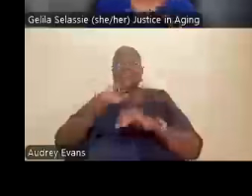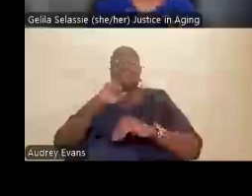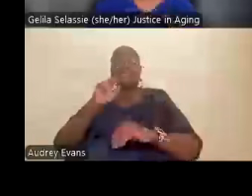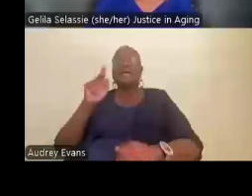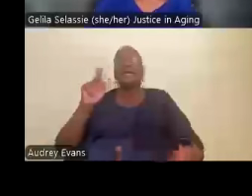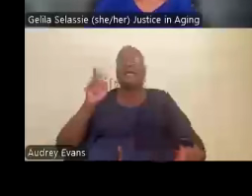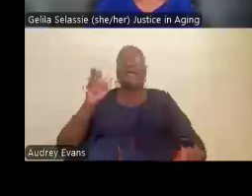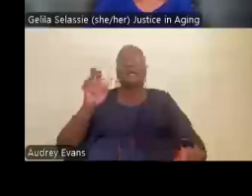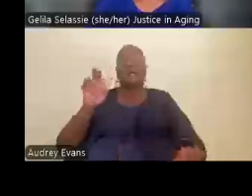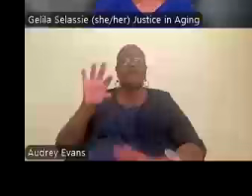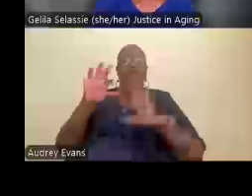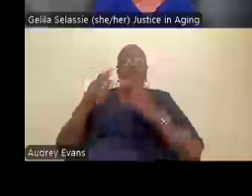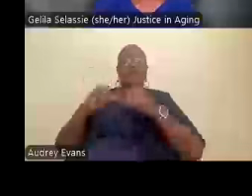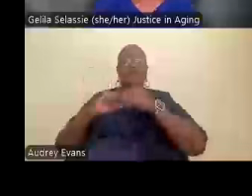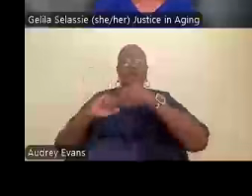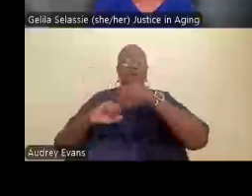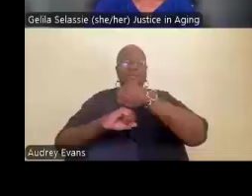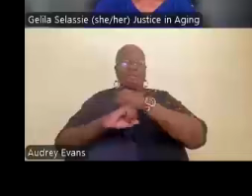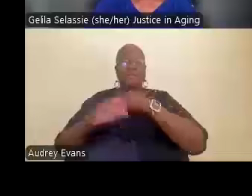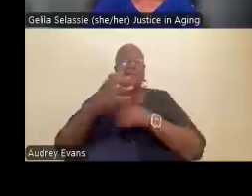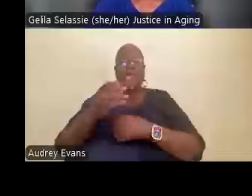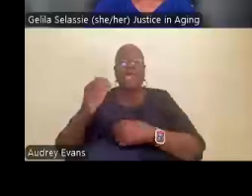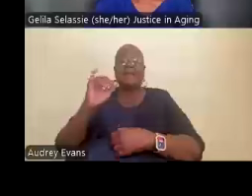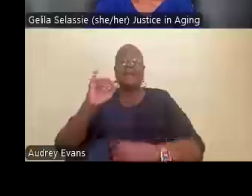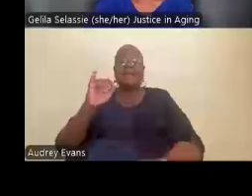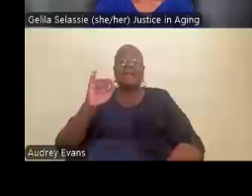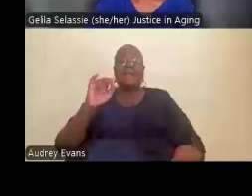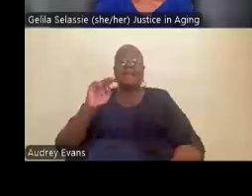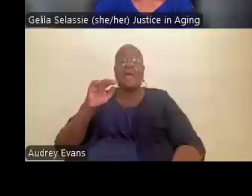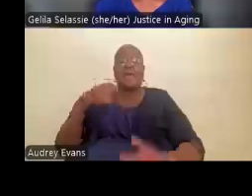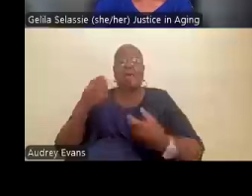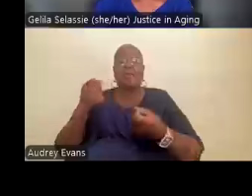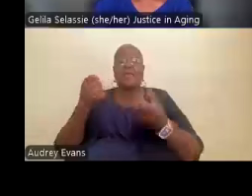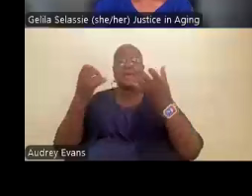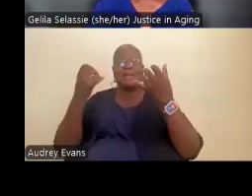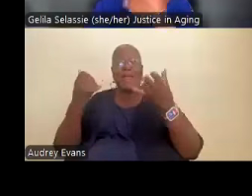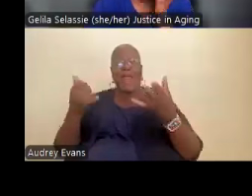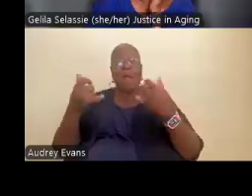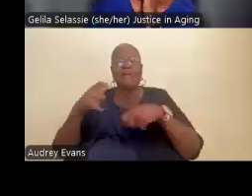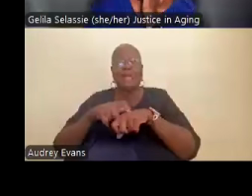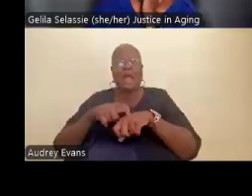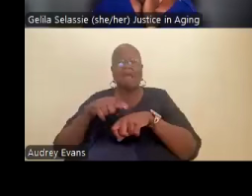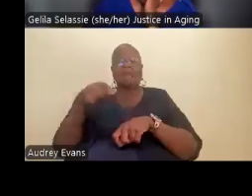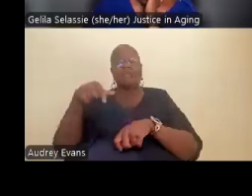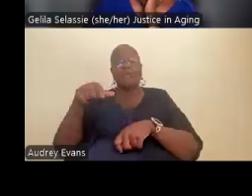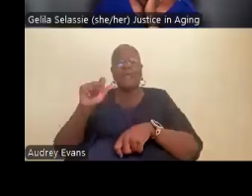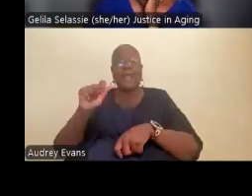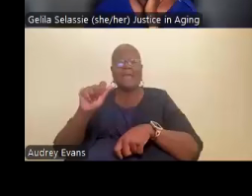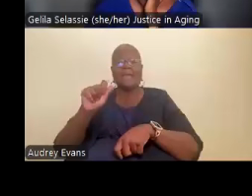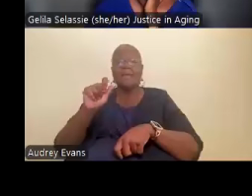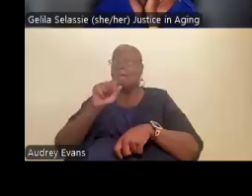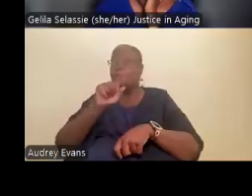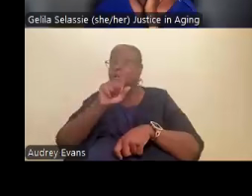Family Foundation and NHELP. And then now we have time for questions. And if you